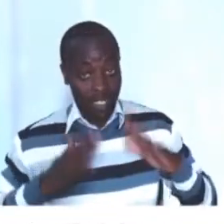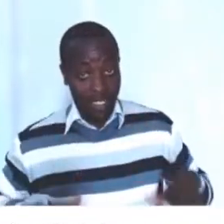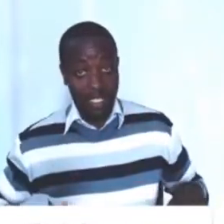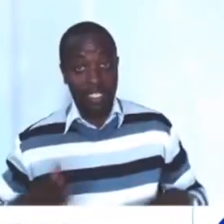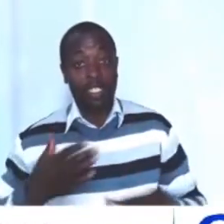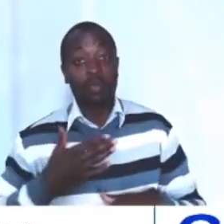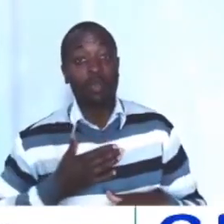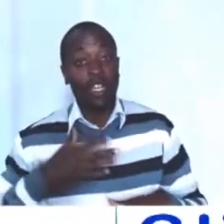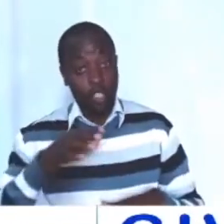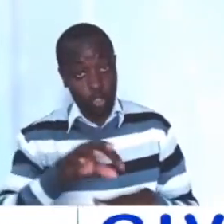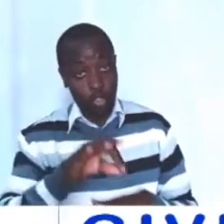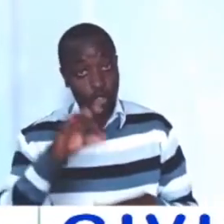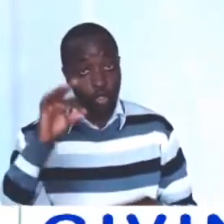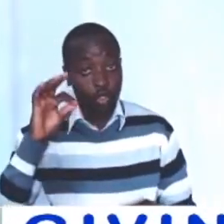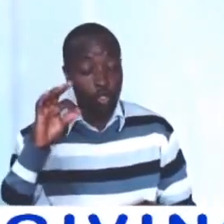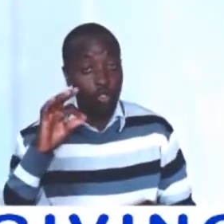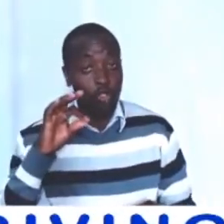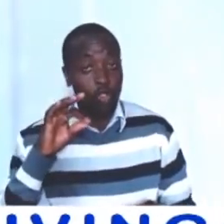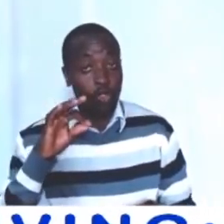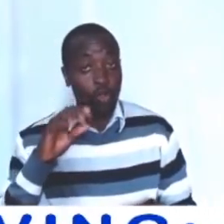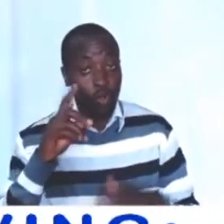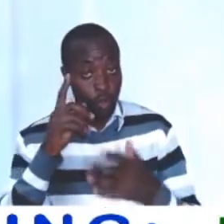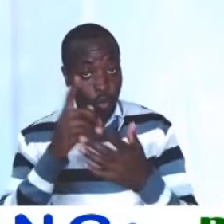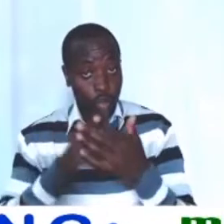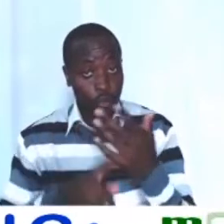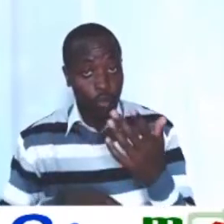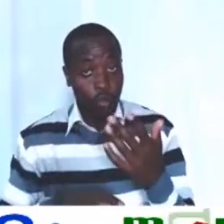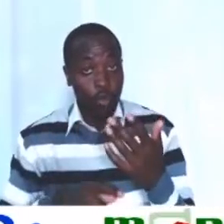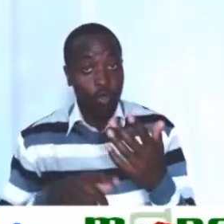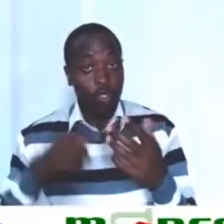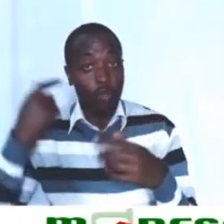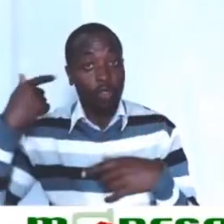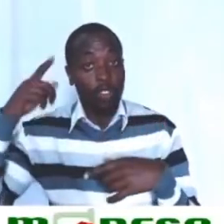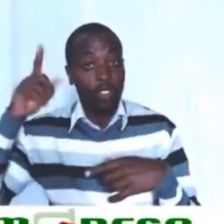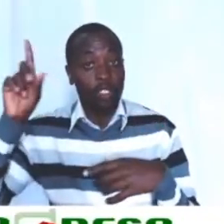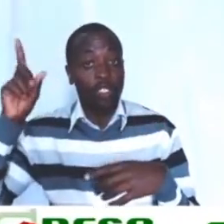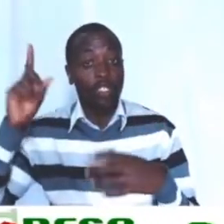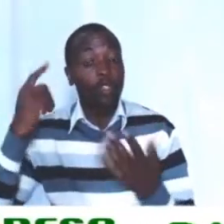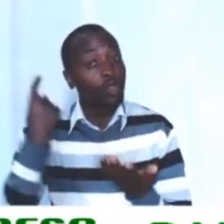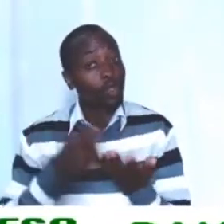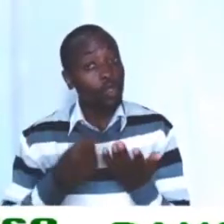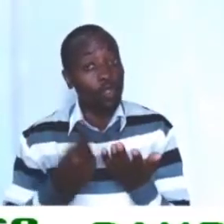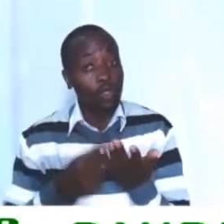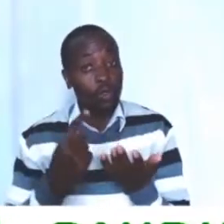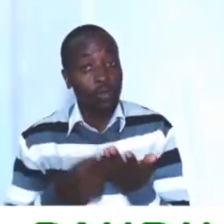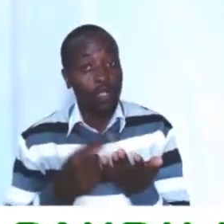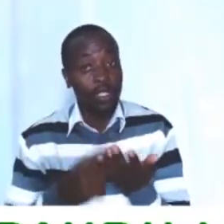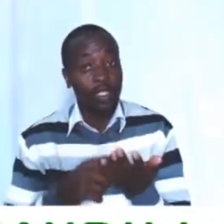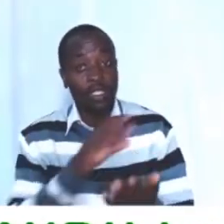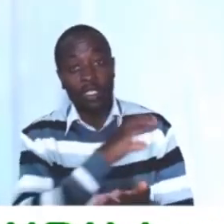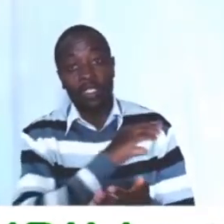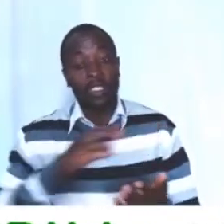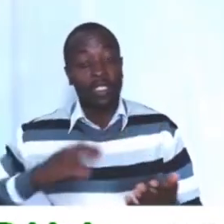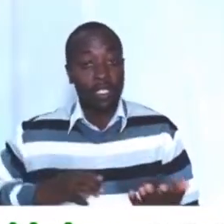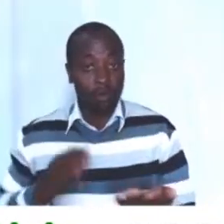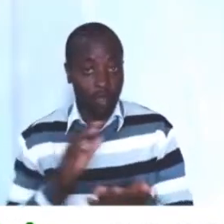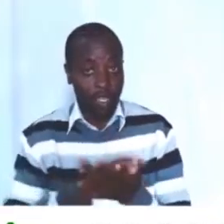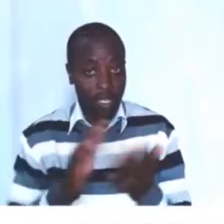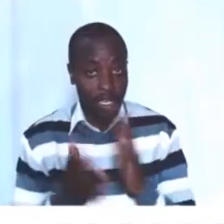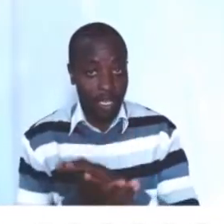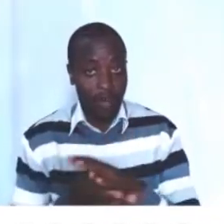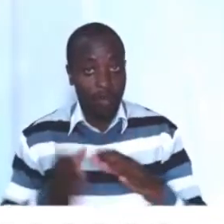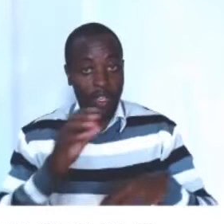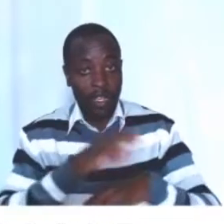What with the prosperity gospel being the in thing, when Christians become earthly, they